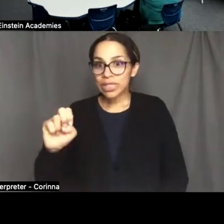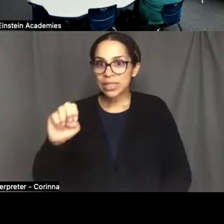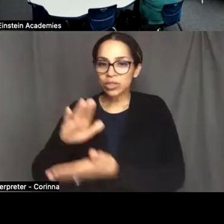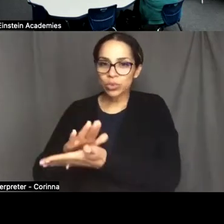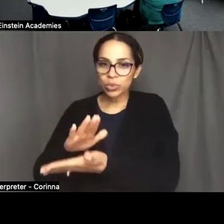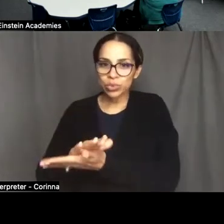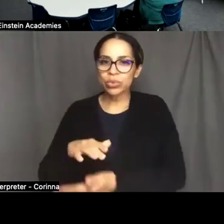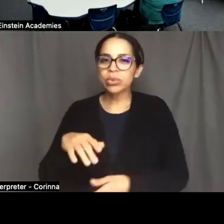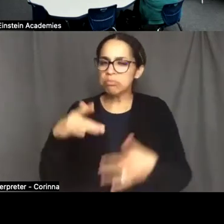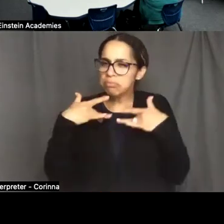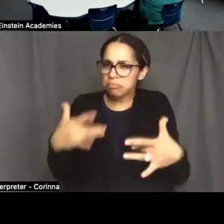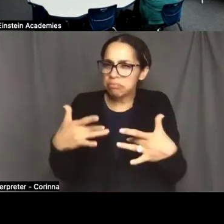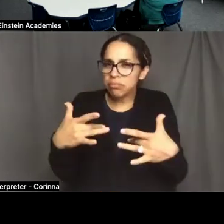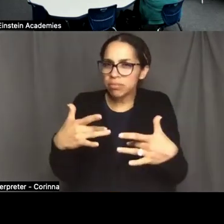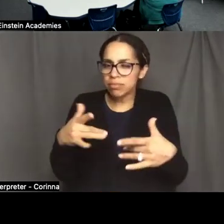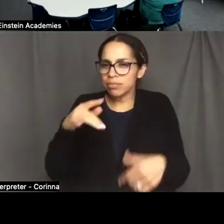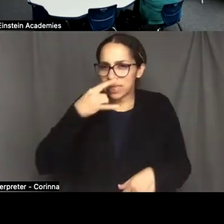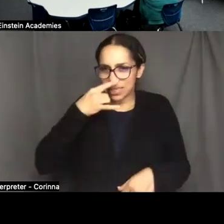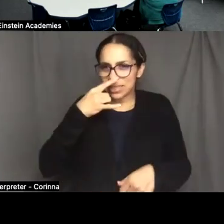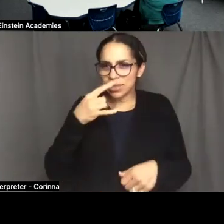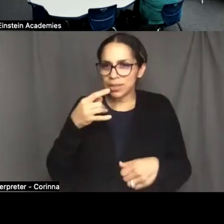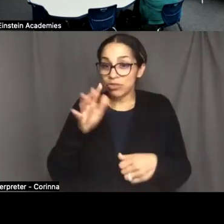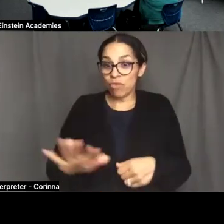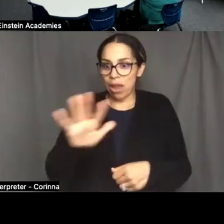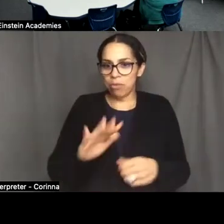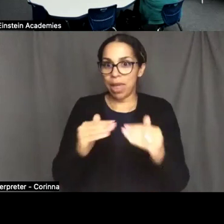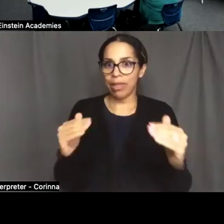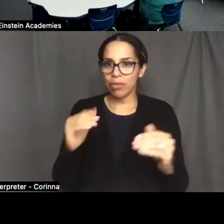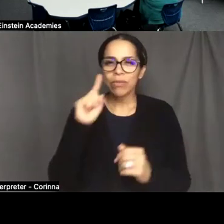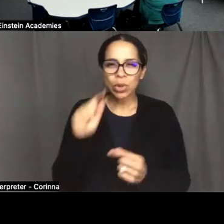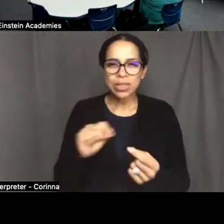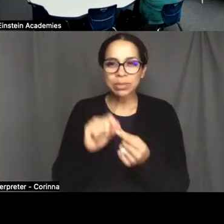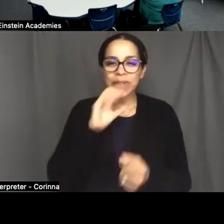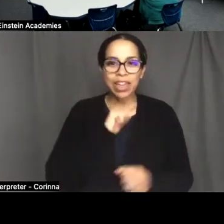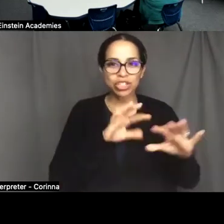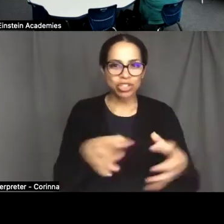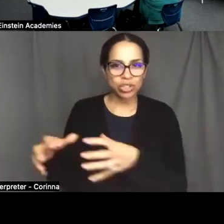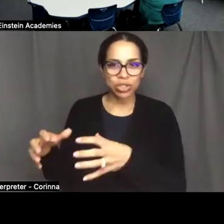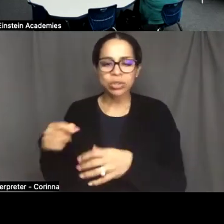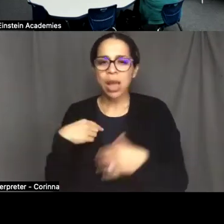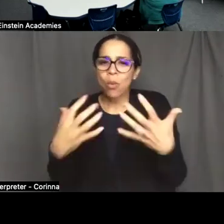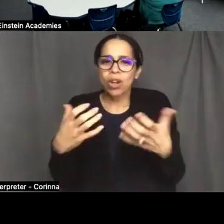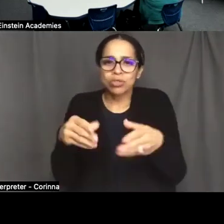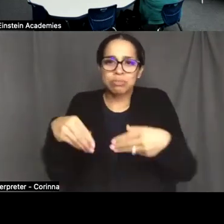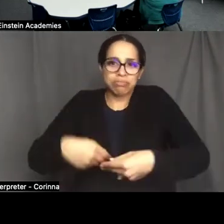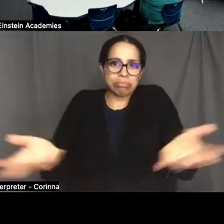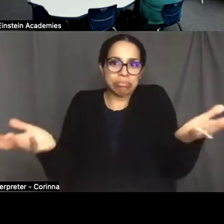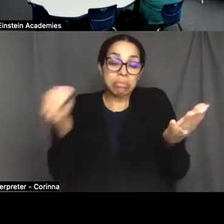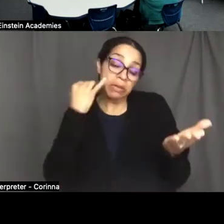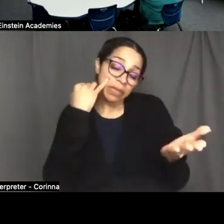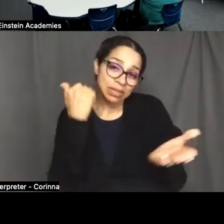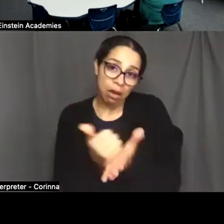different ages. I'm not going to read through all of these, but I wanted to provide them in case they're helpful to kind of gauge